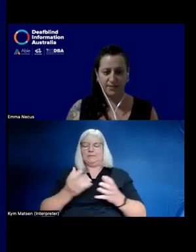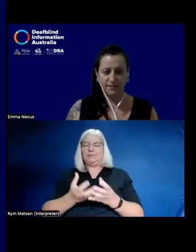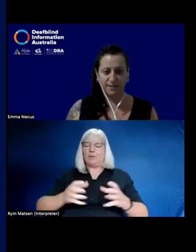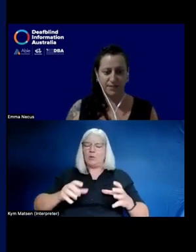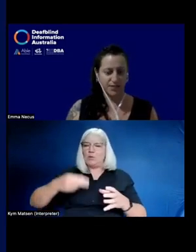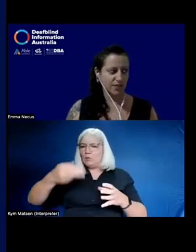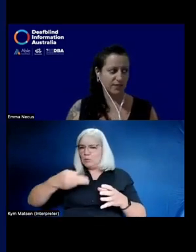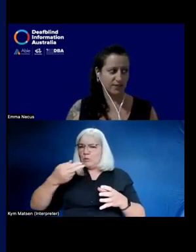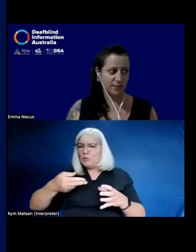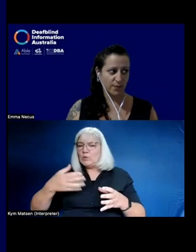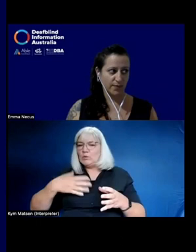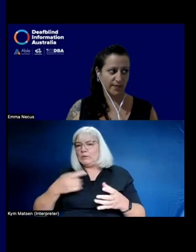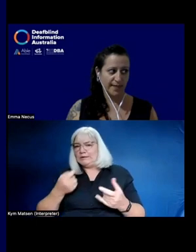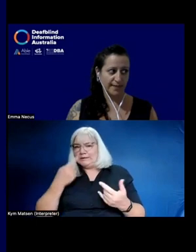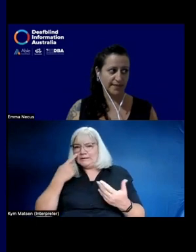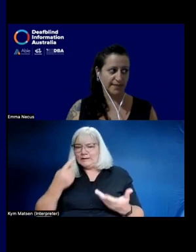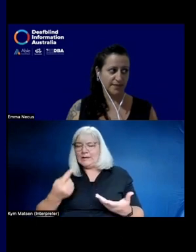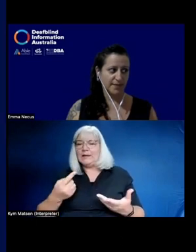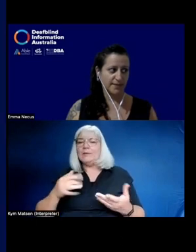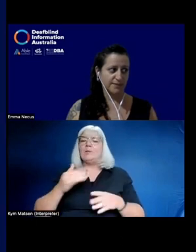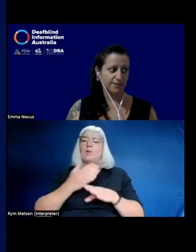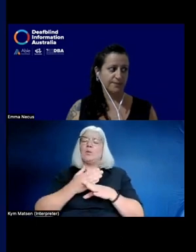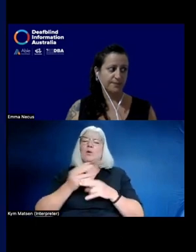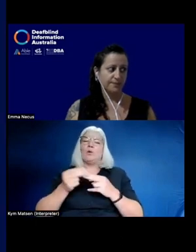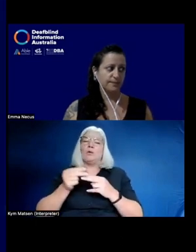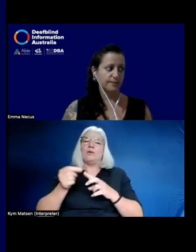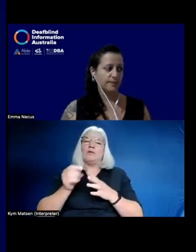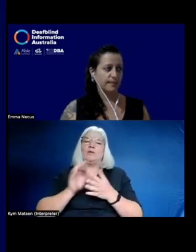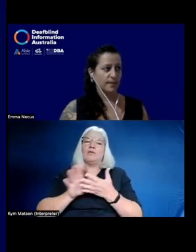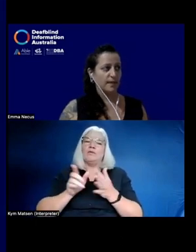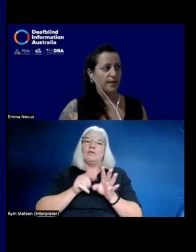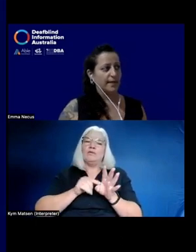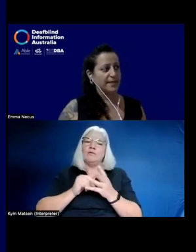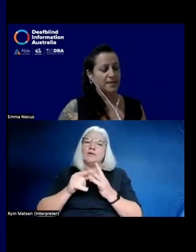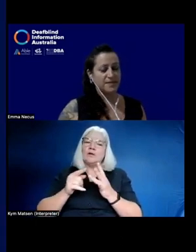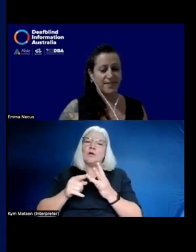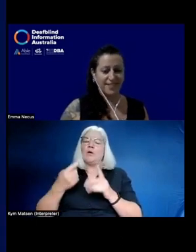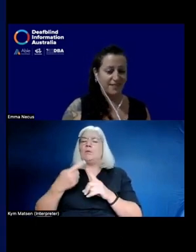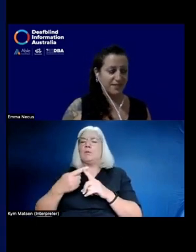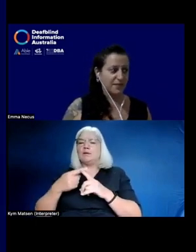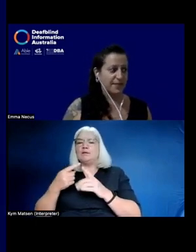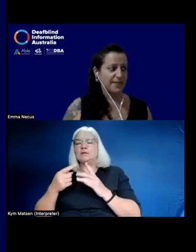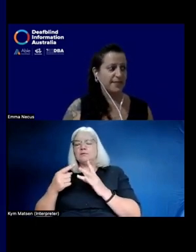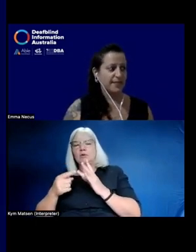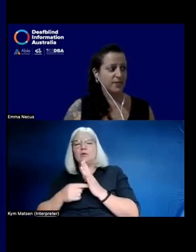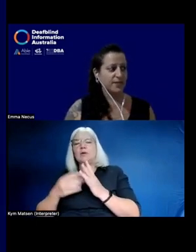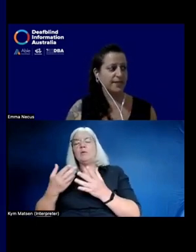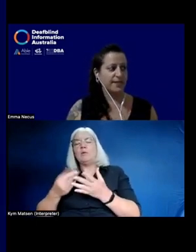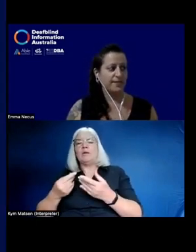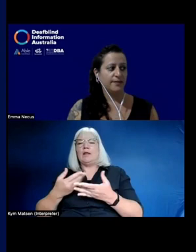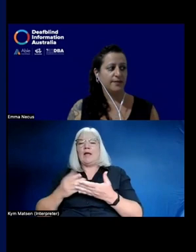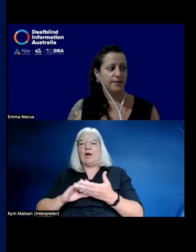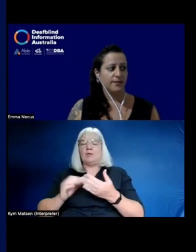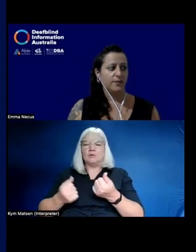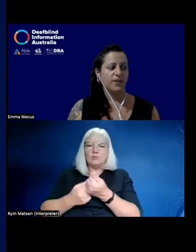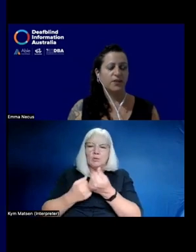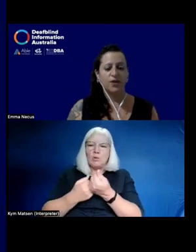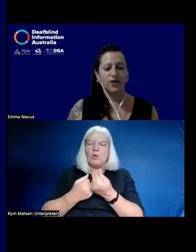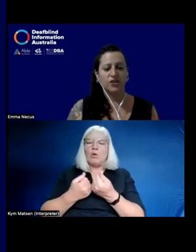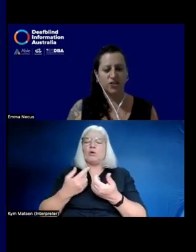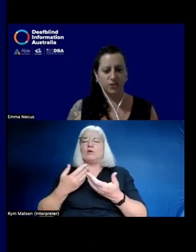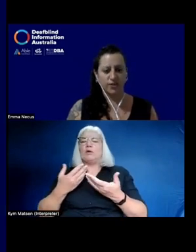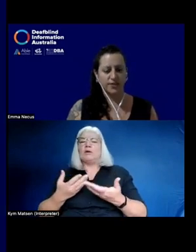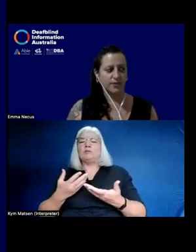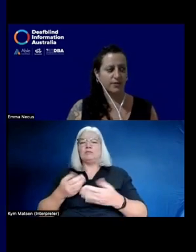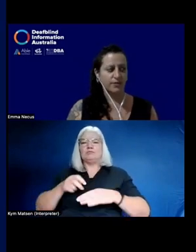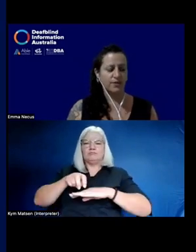physiotherapist around positioning and support and access as well. In terms of her safety with eating and drinking, we're going to work